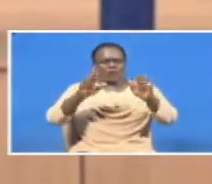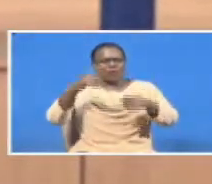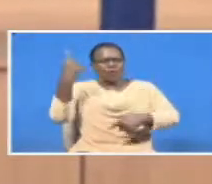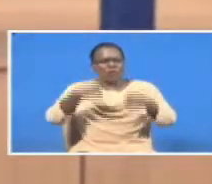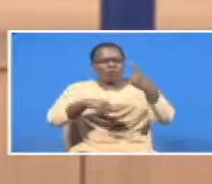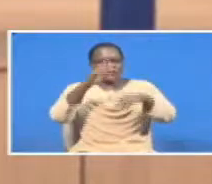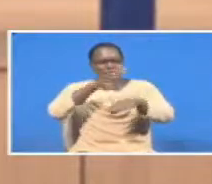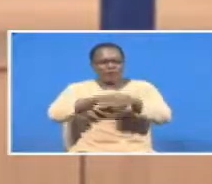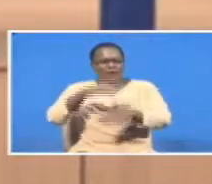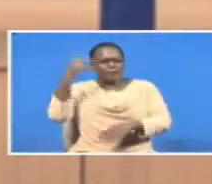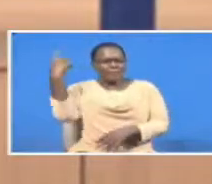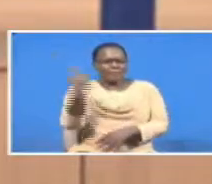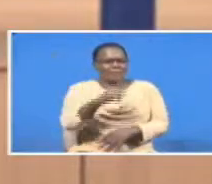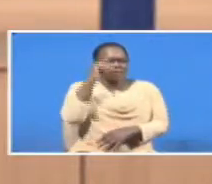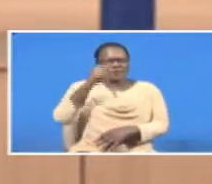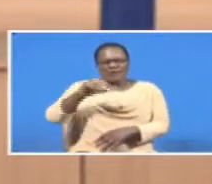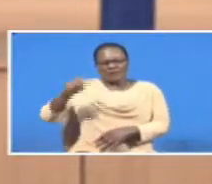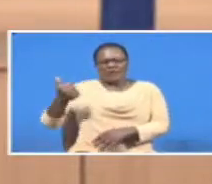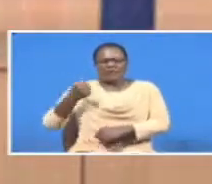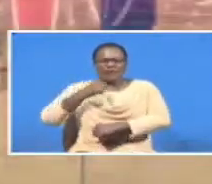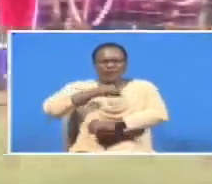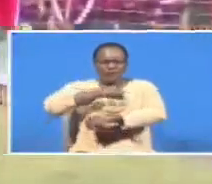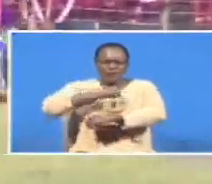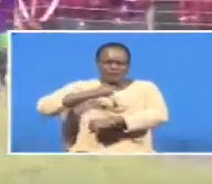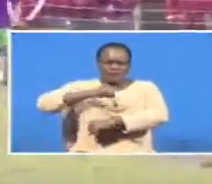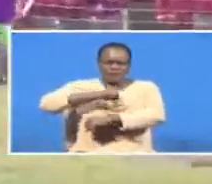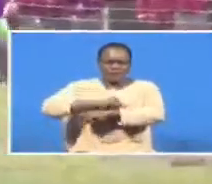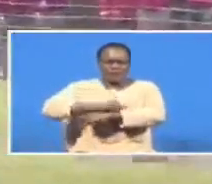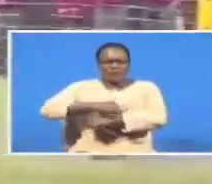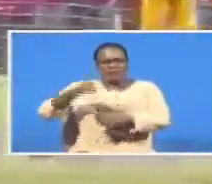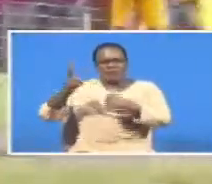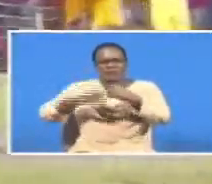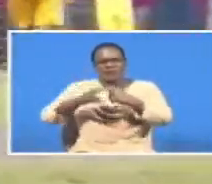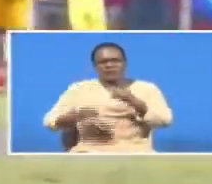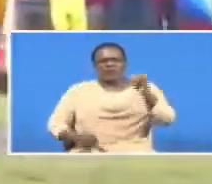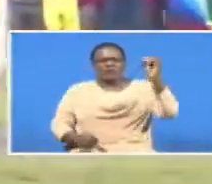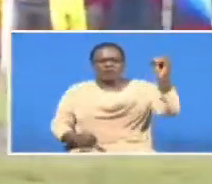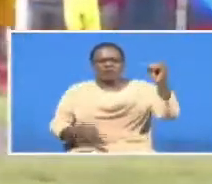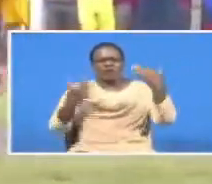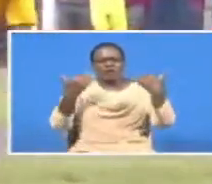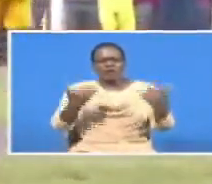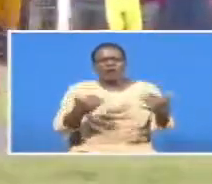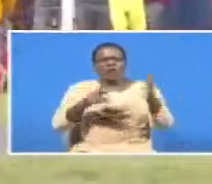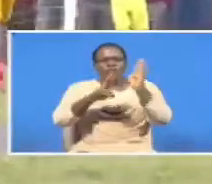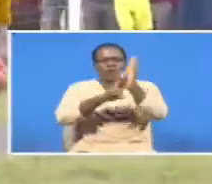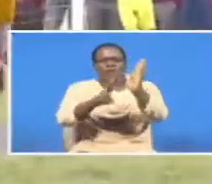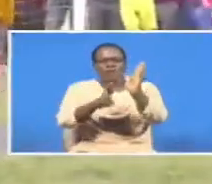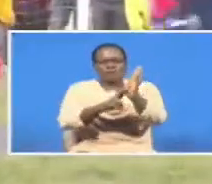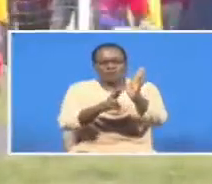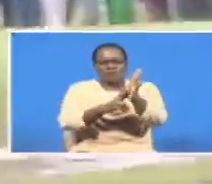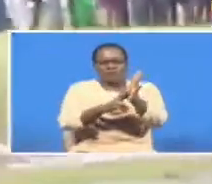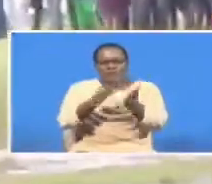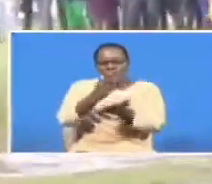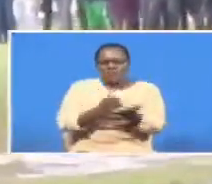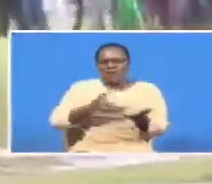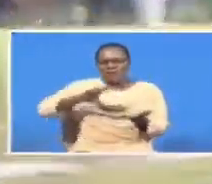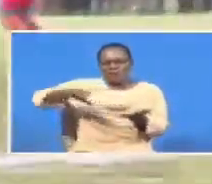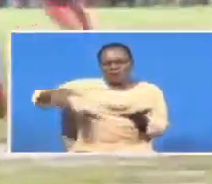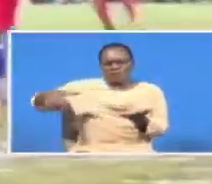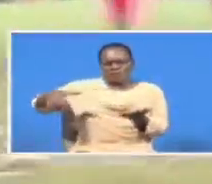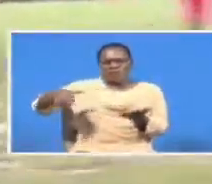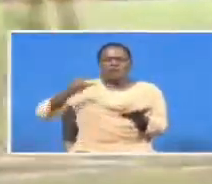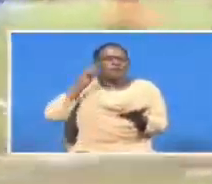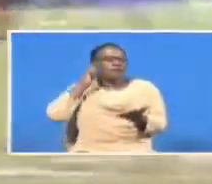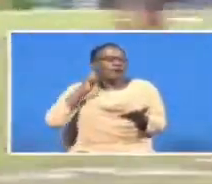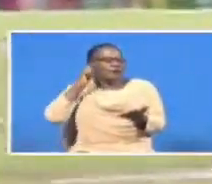win after thrashing Chepterit Girls 7-0. Itigo will now represent Chesume Sub-County in the